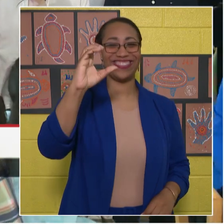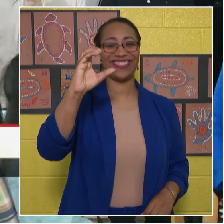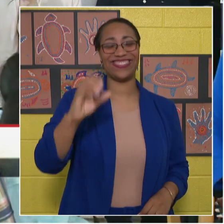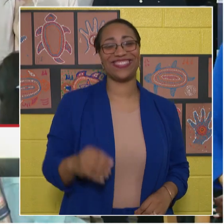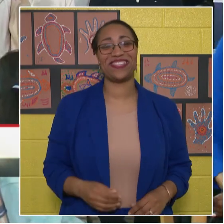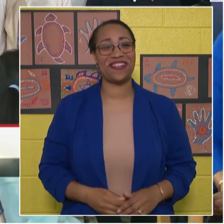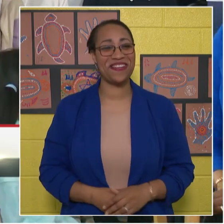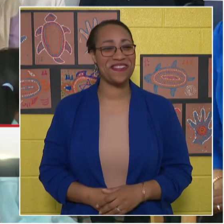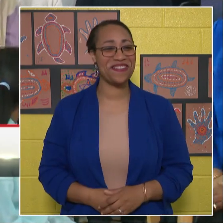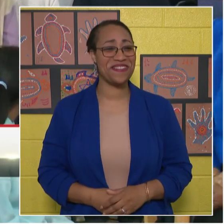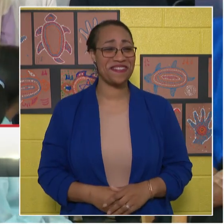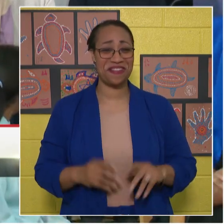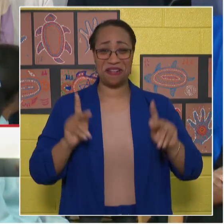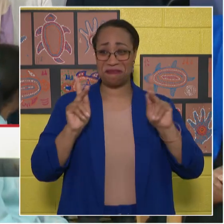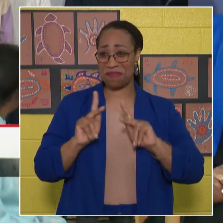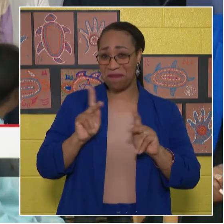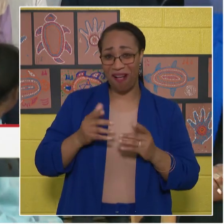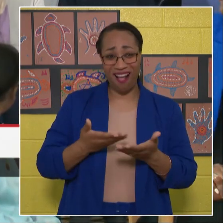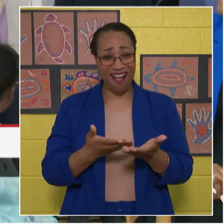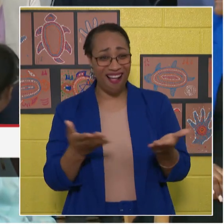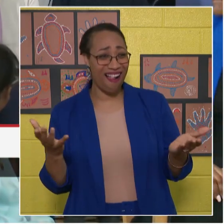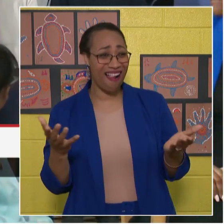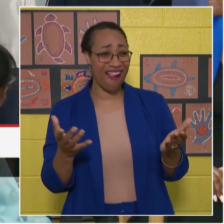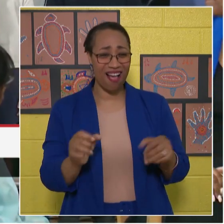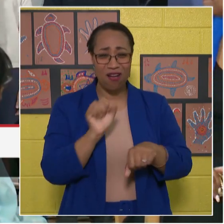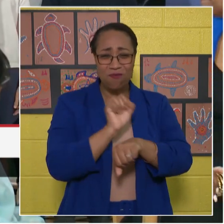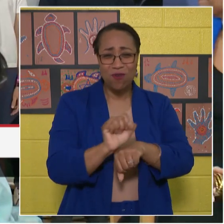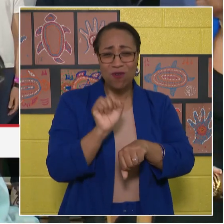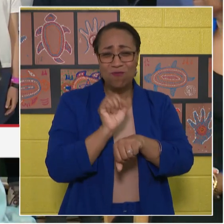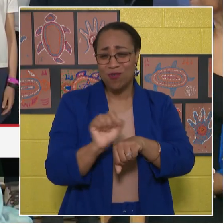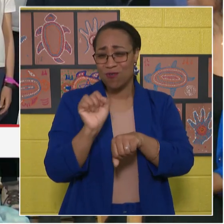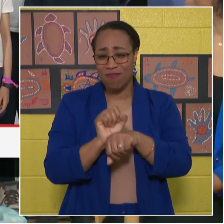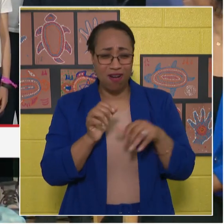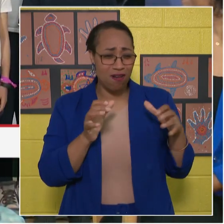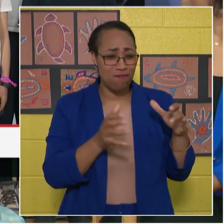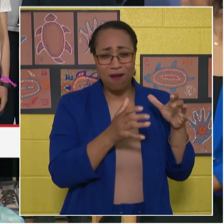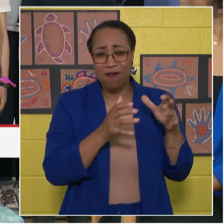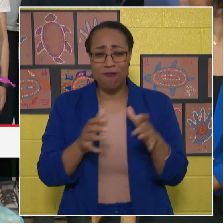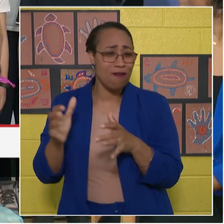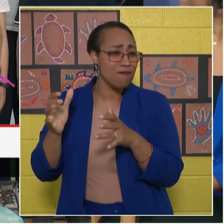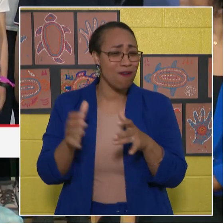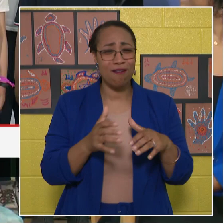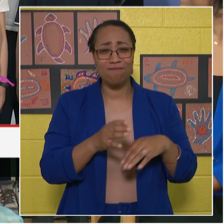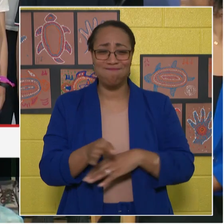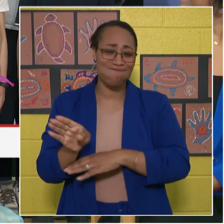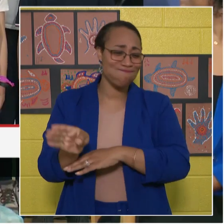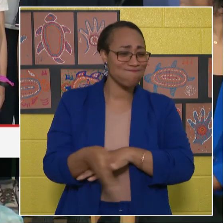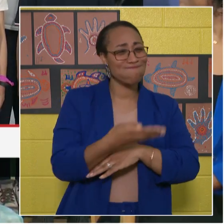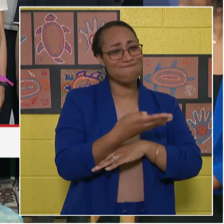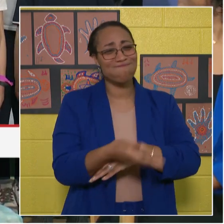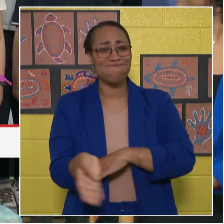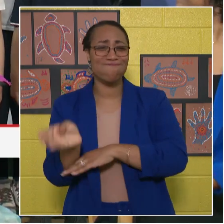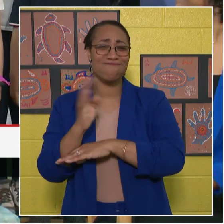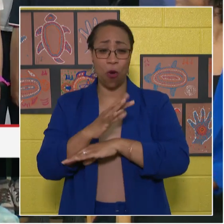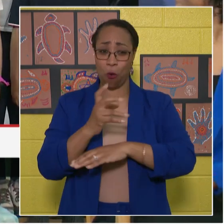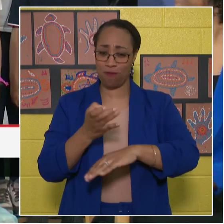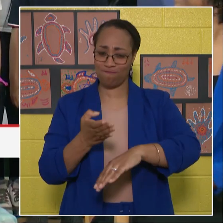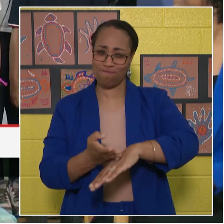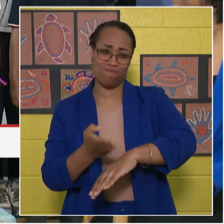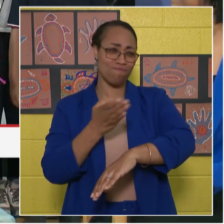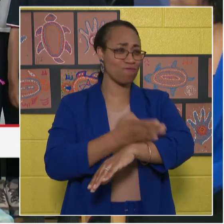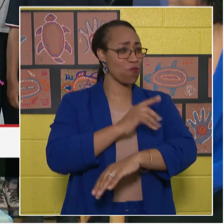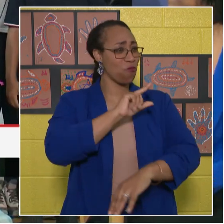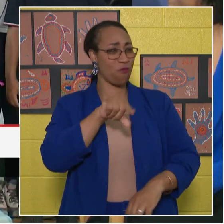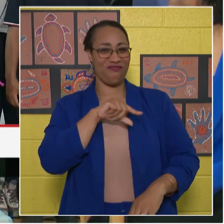the city work together day by day to improve the quality of